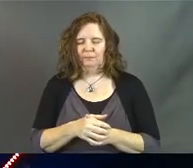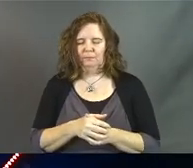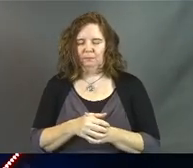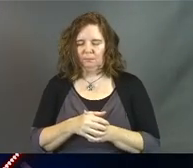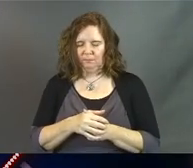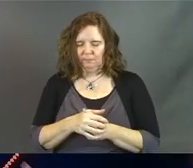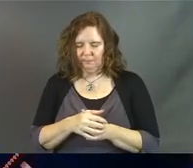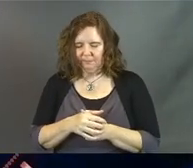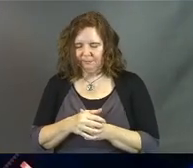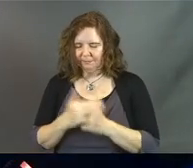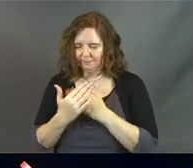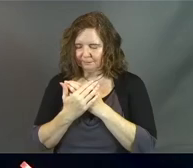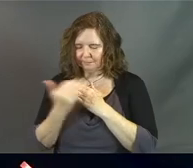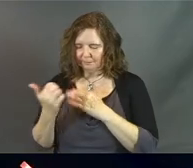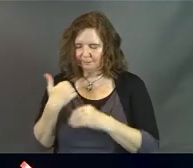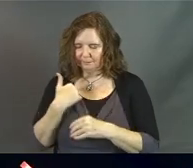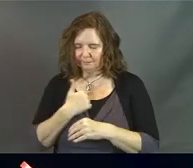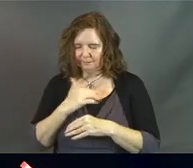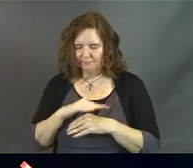God, because you've called us all